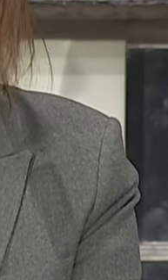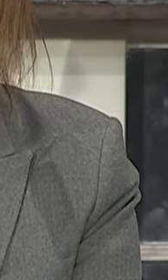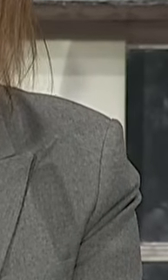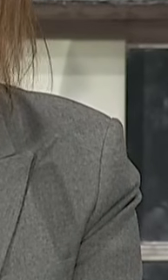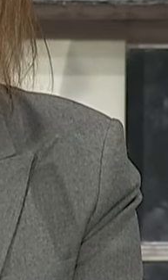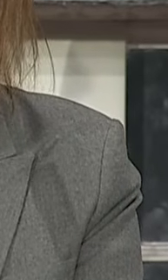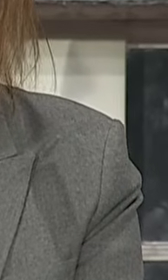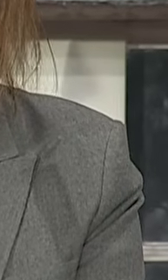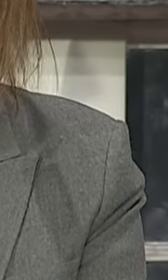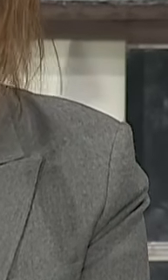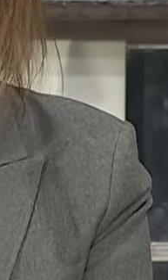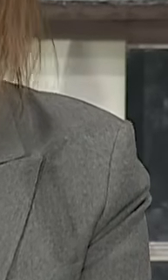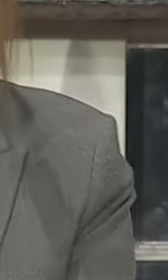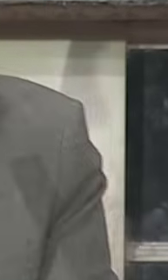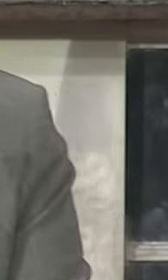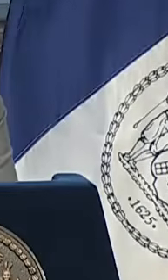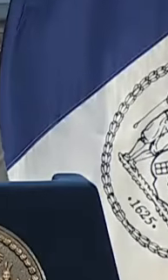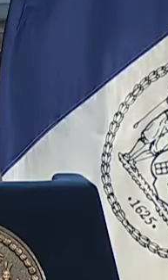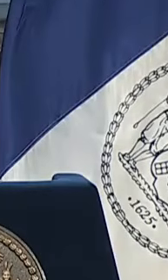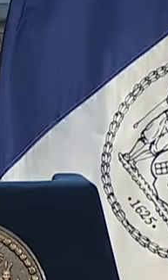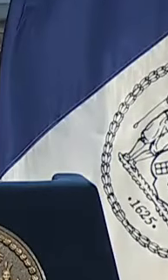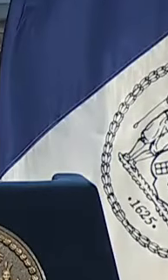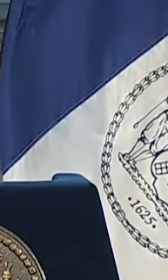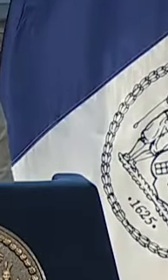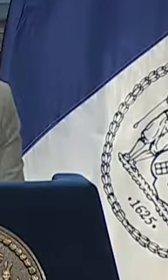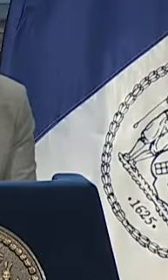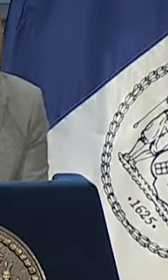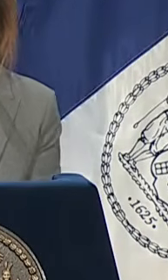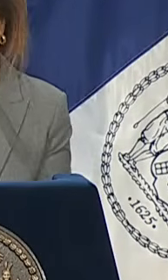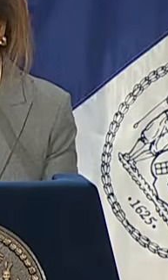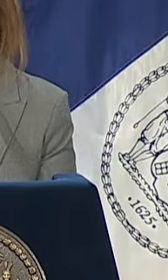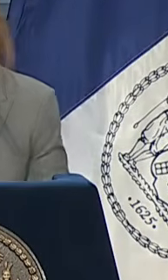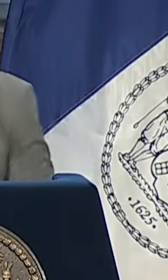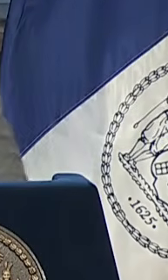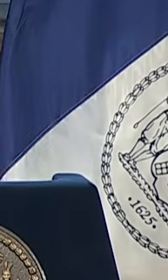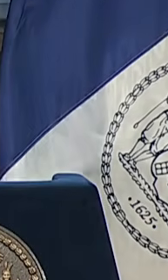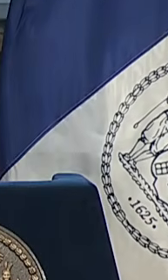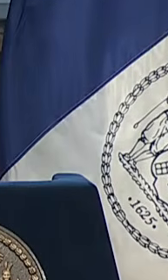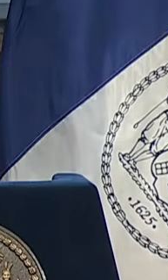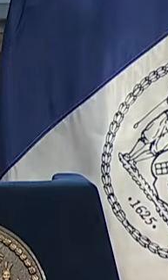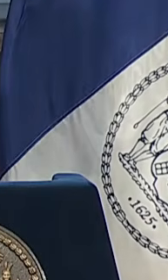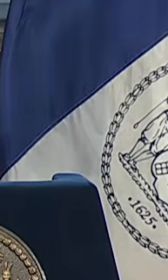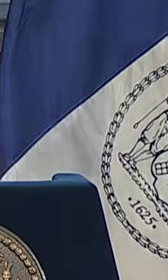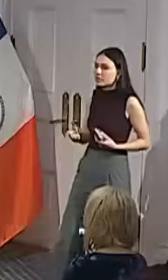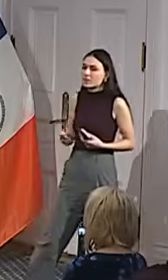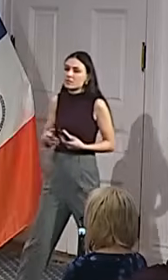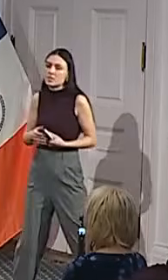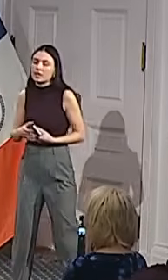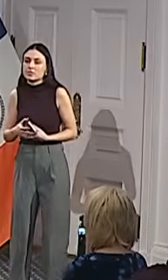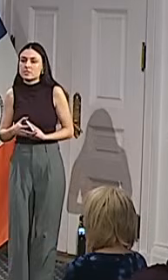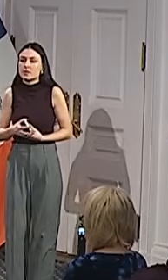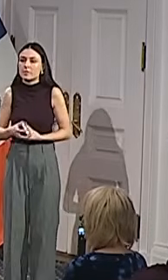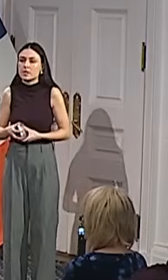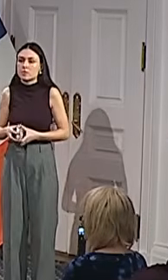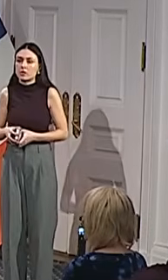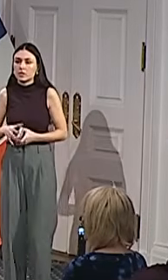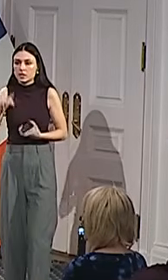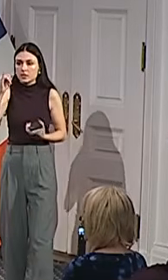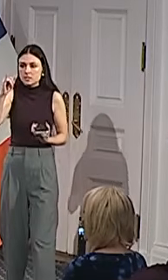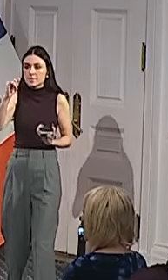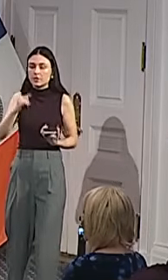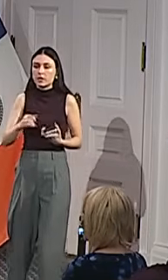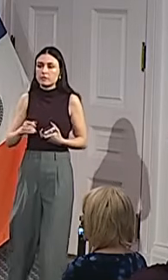work every day. Thank you. Great. All right, now we'll take some questions, and we have our Chief Counsel here to answer some as